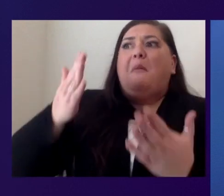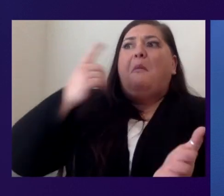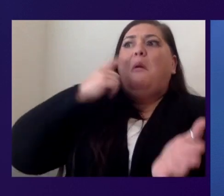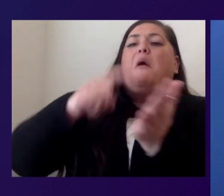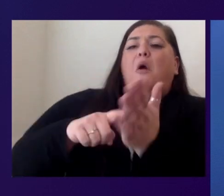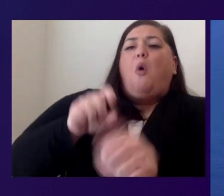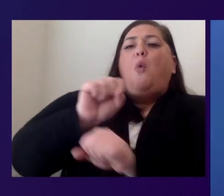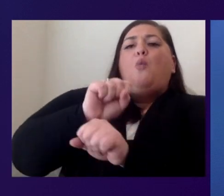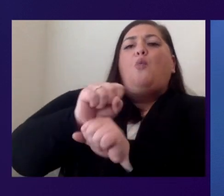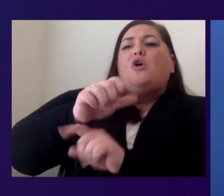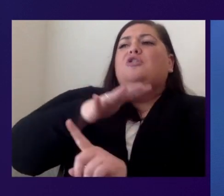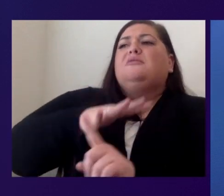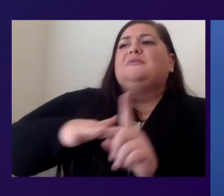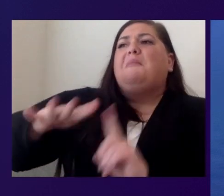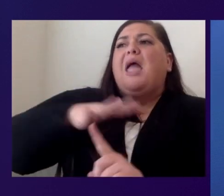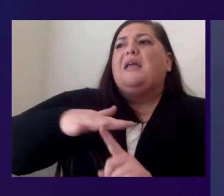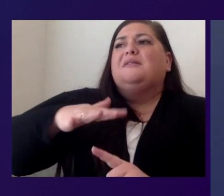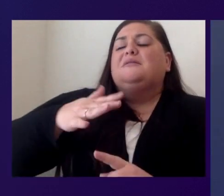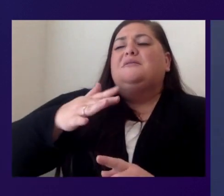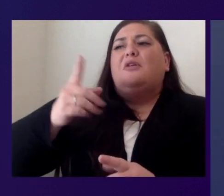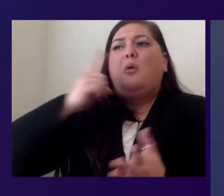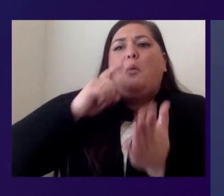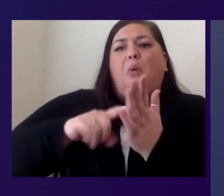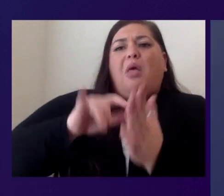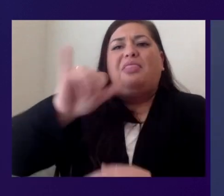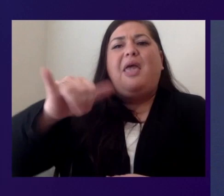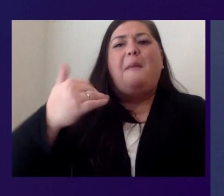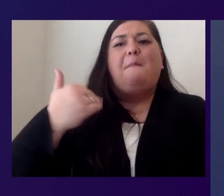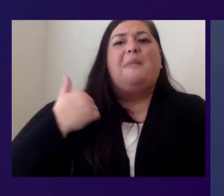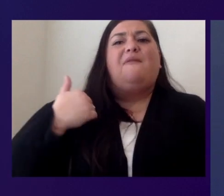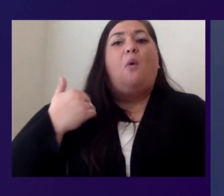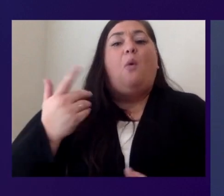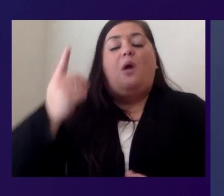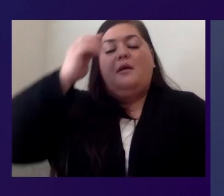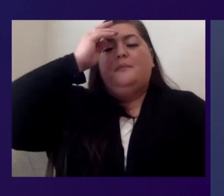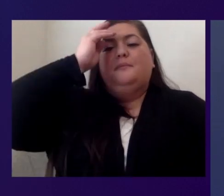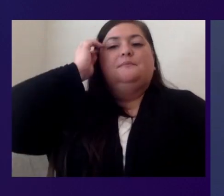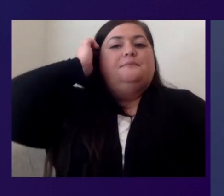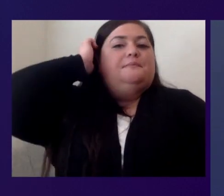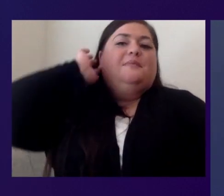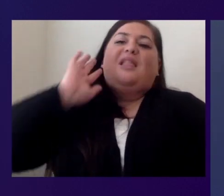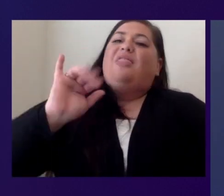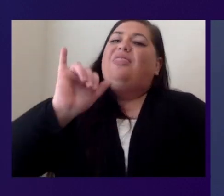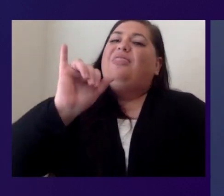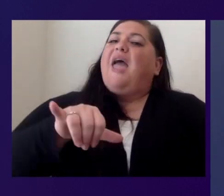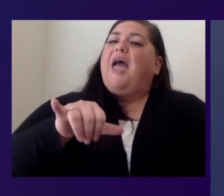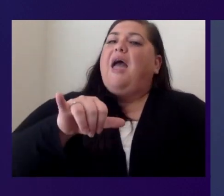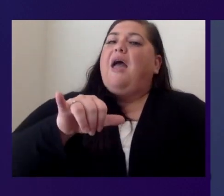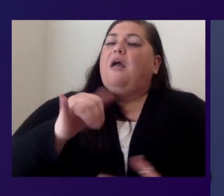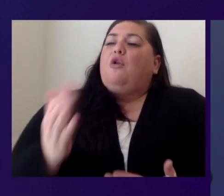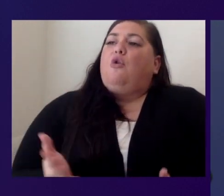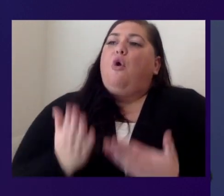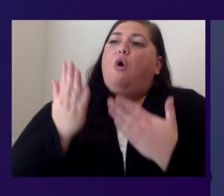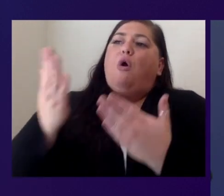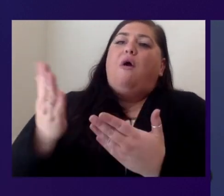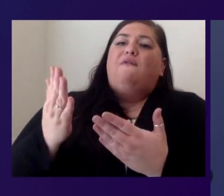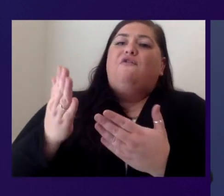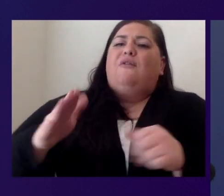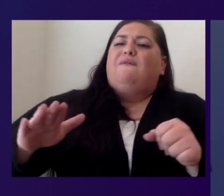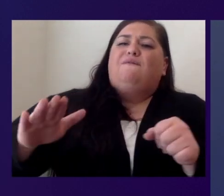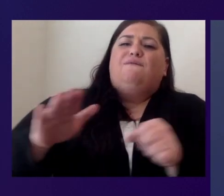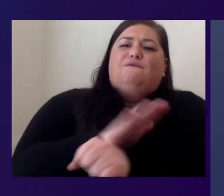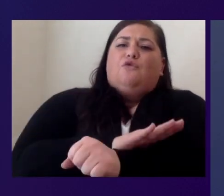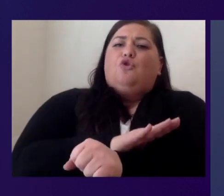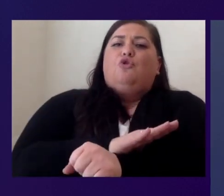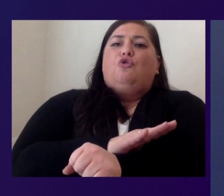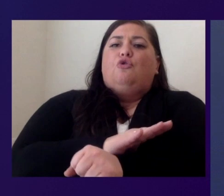they may have at least experienced something like Workspaces before, right? This is the offering that is the full-on